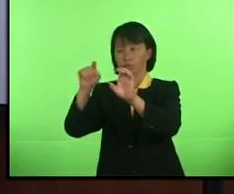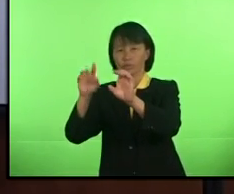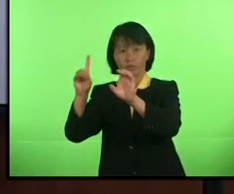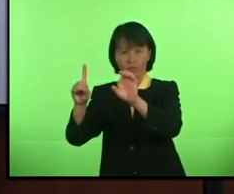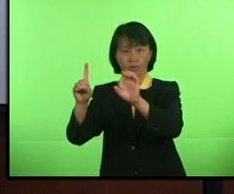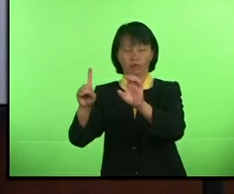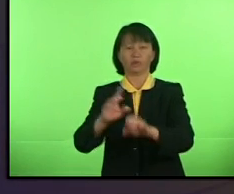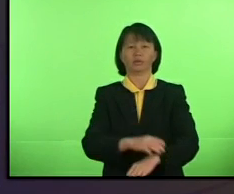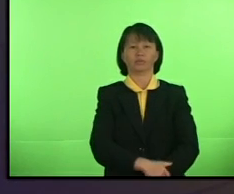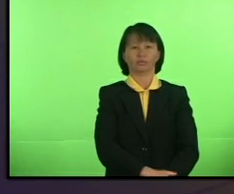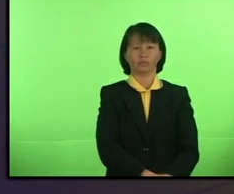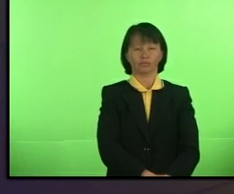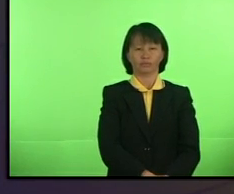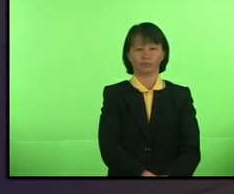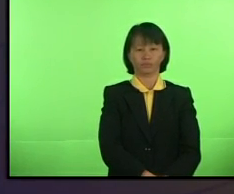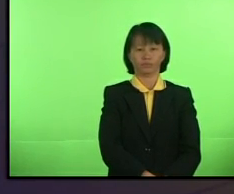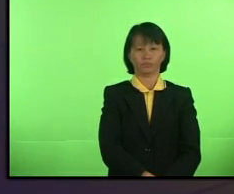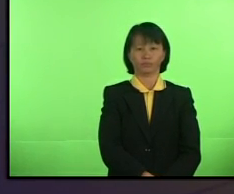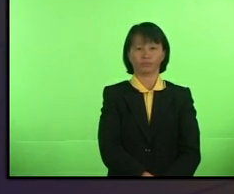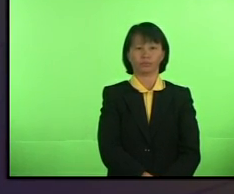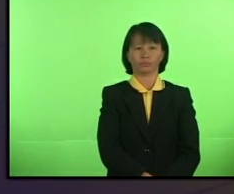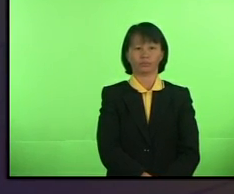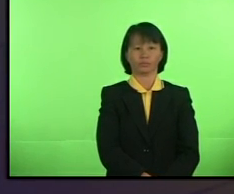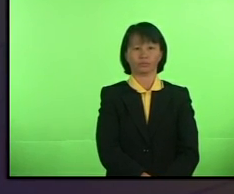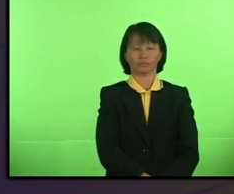D. So,